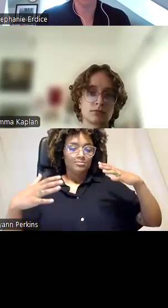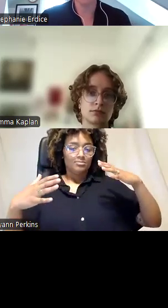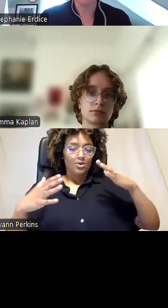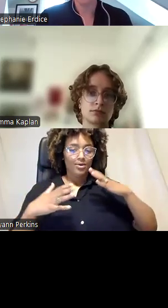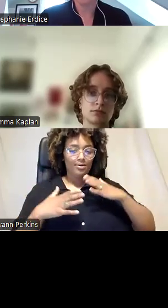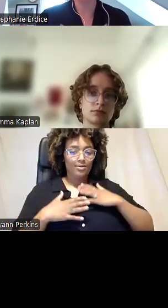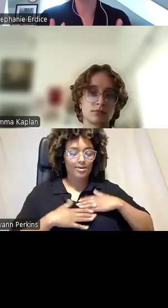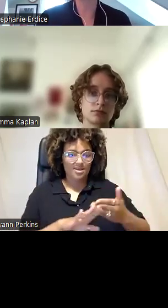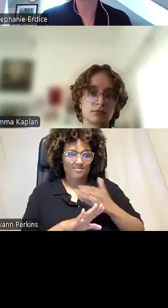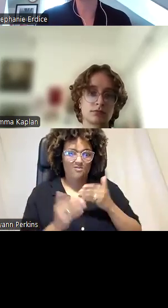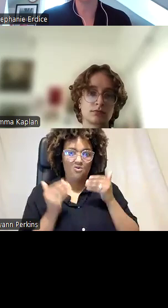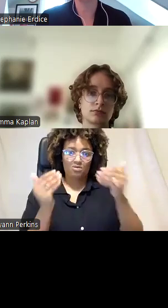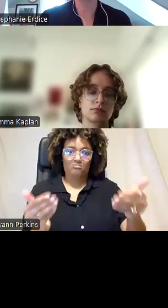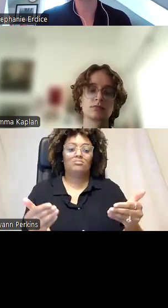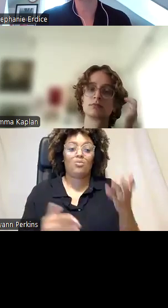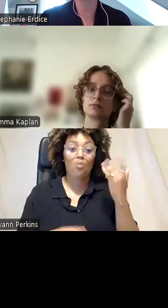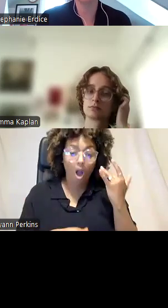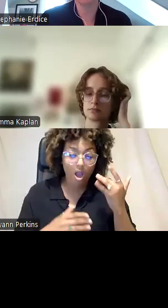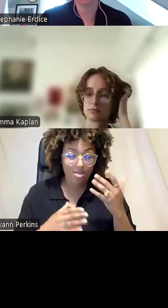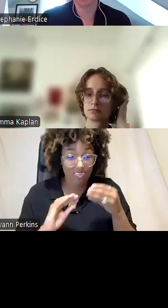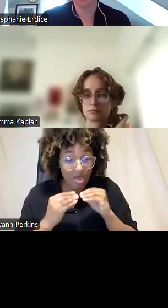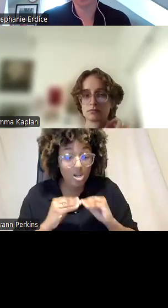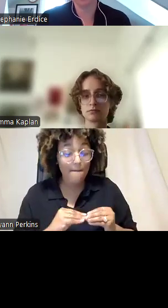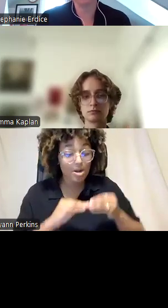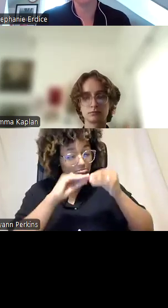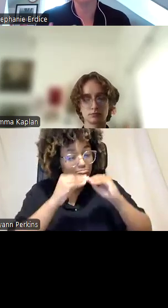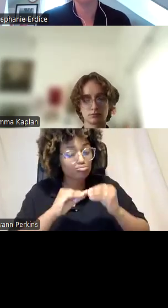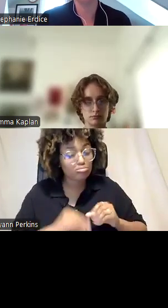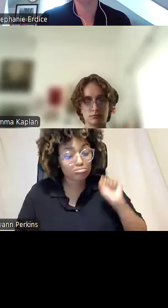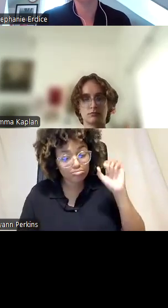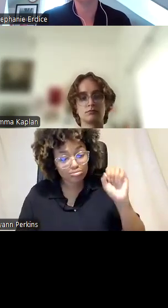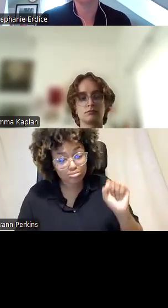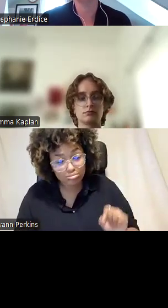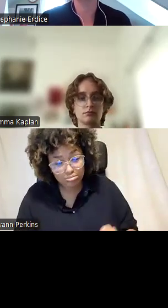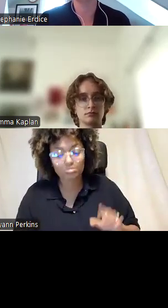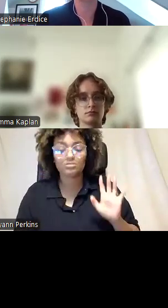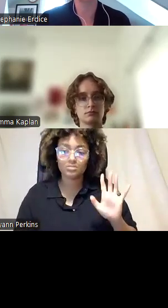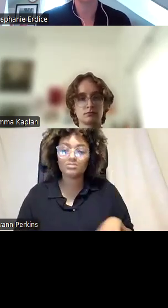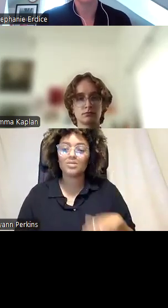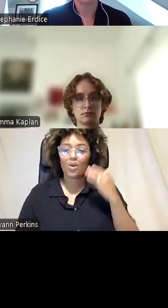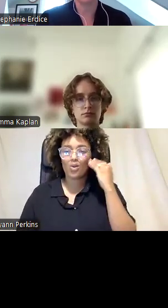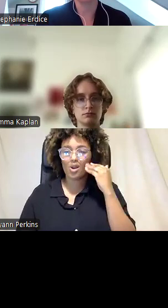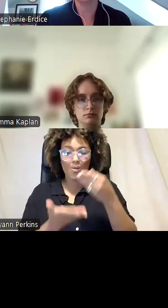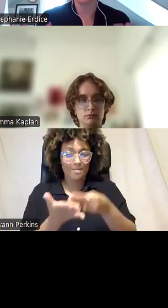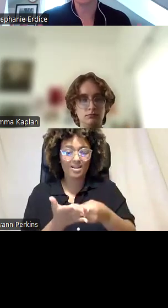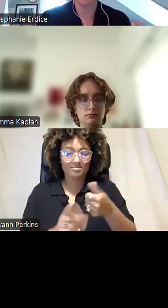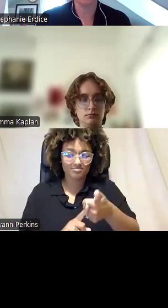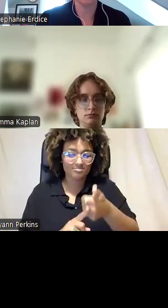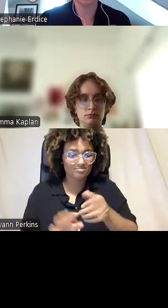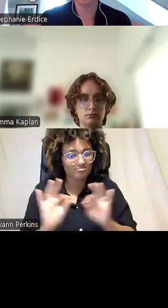of numbers and it can be really tough information to hear because we know that money is important